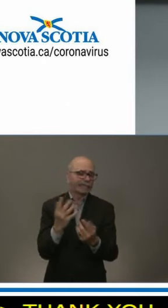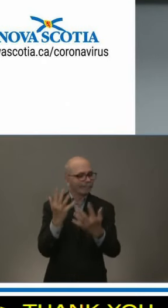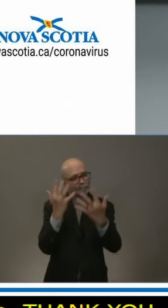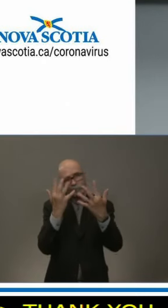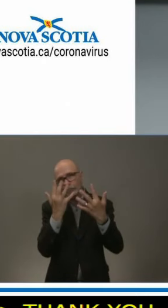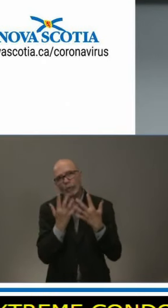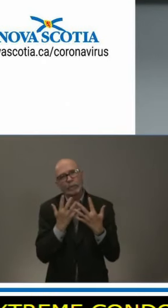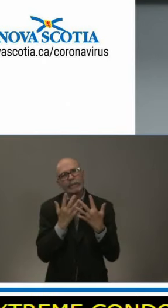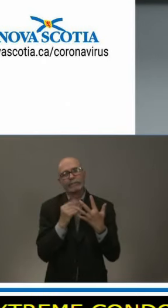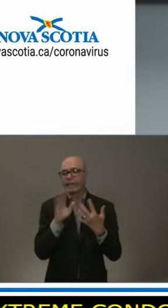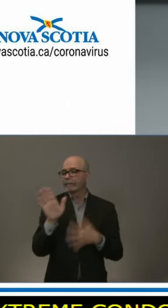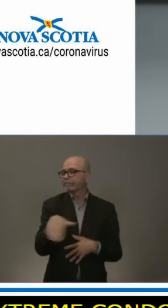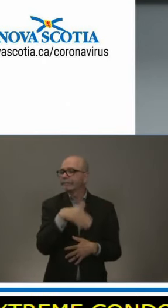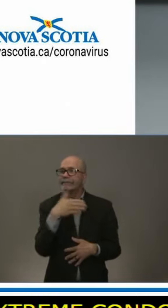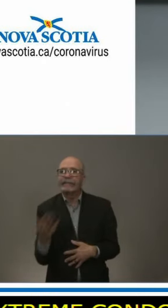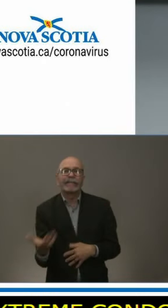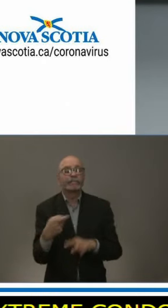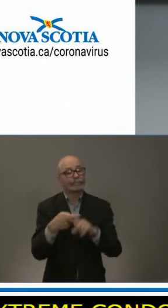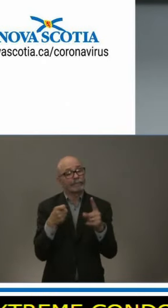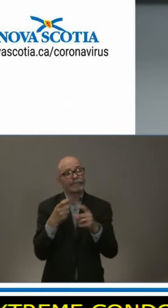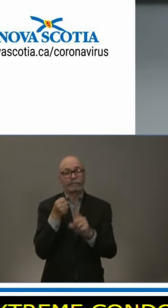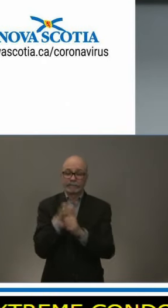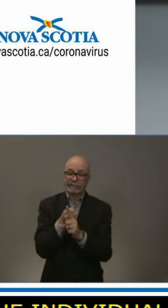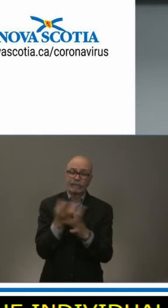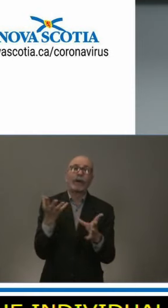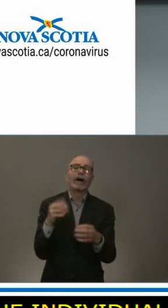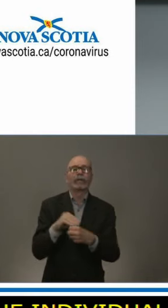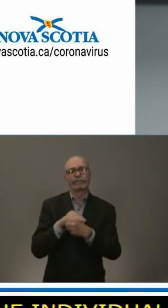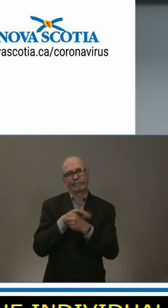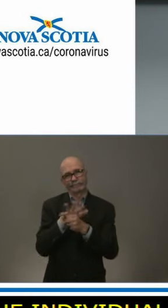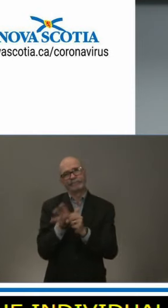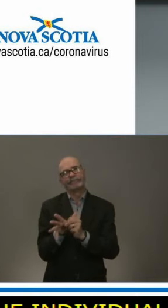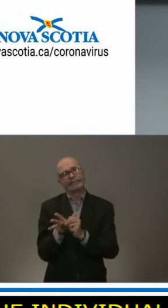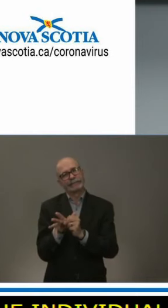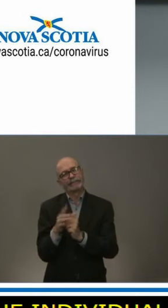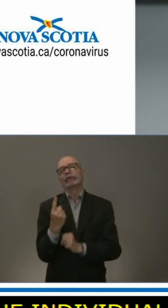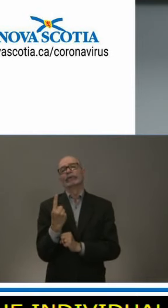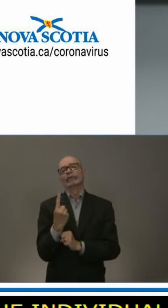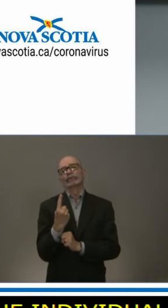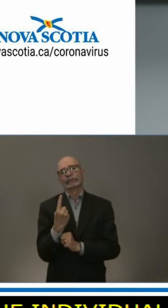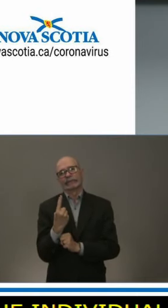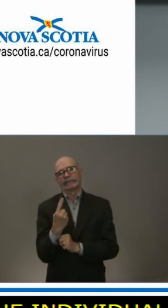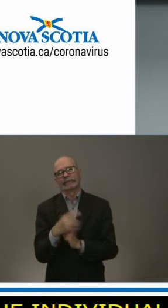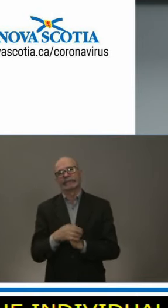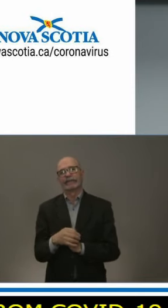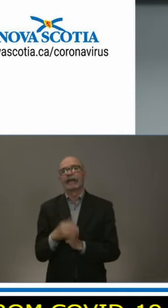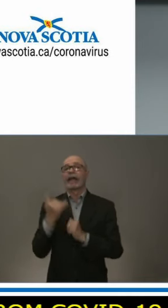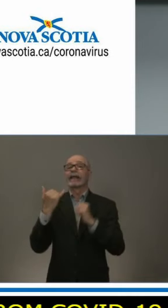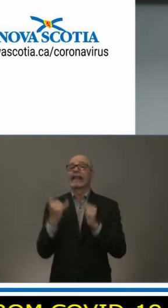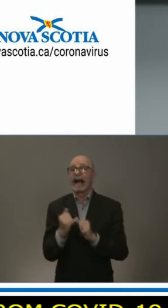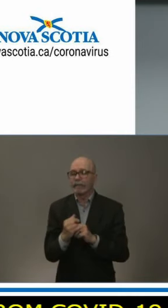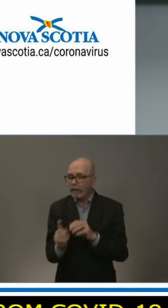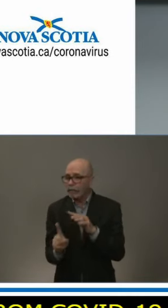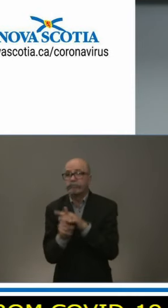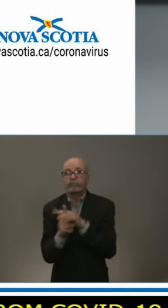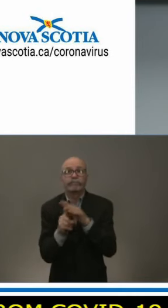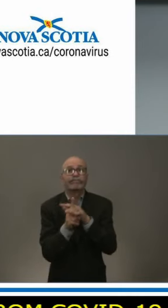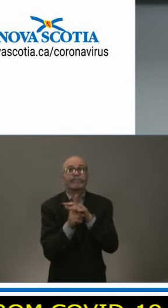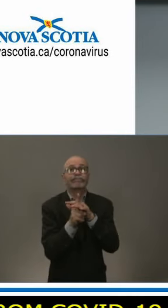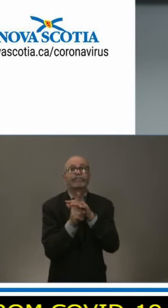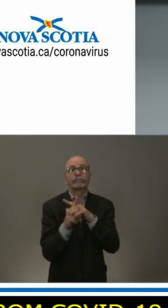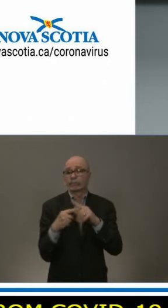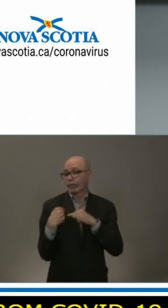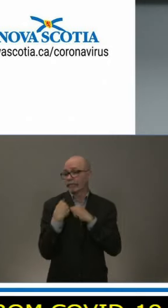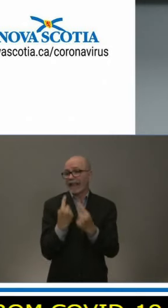COVID-19. Today we are announcing 17 new cases of COVID-19, bringing the total number of confirmed cases to